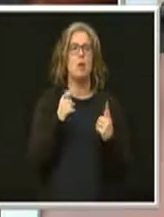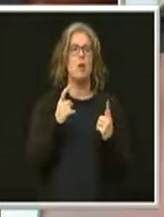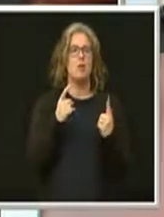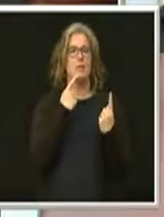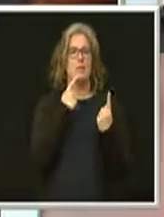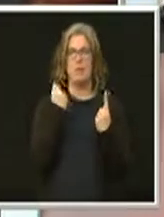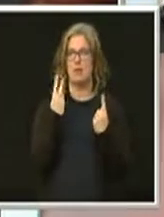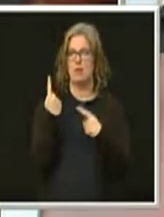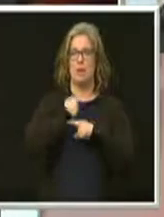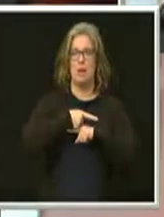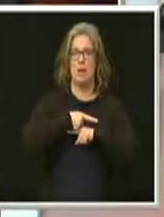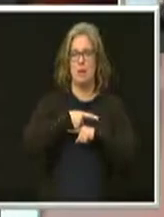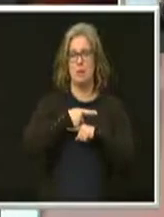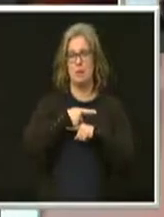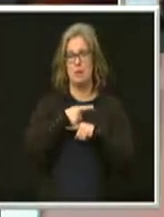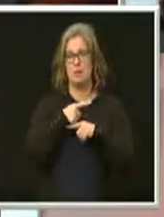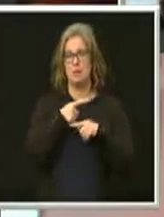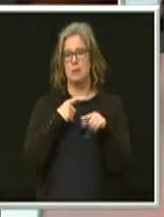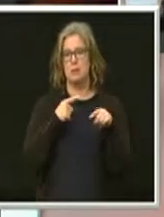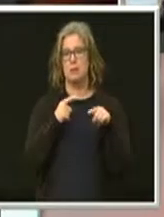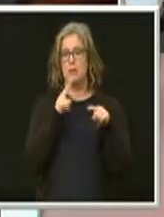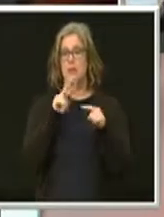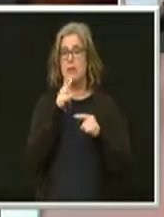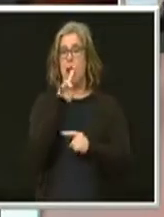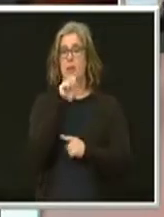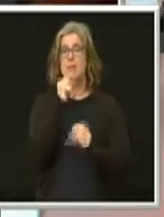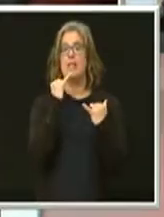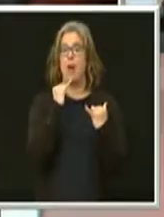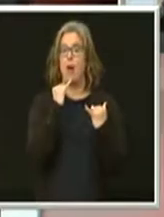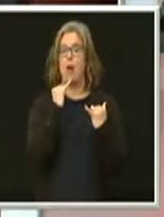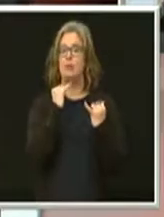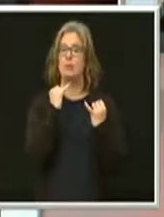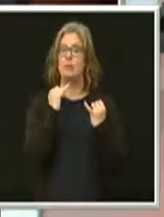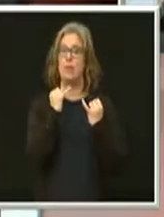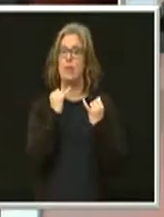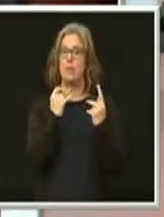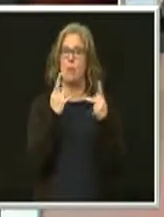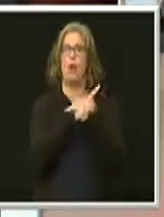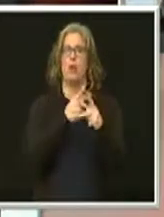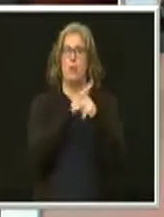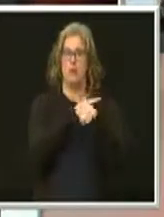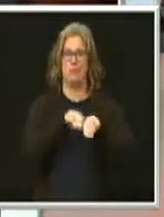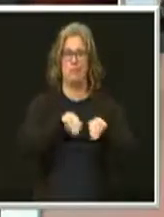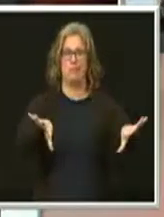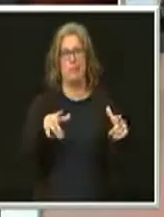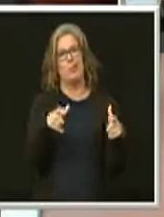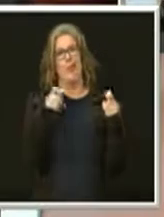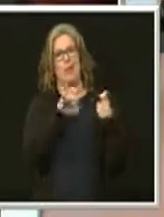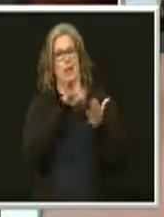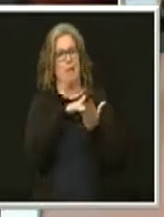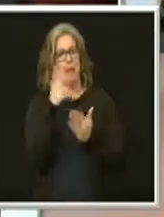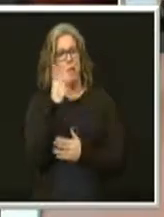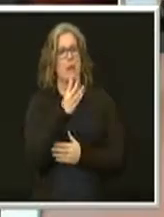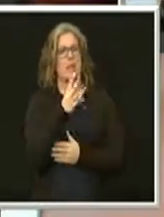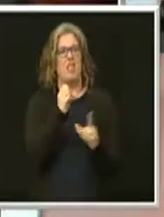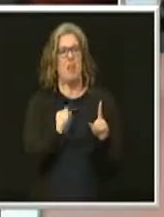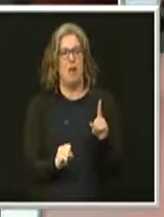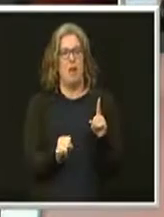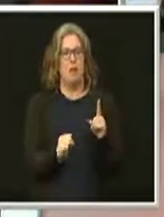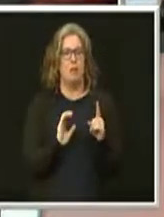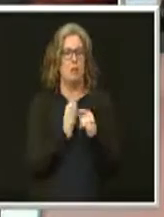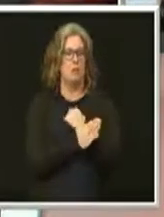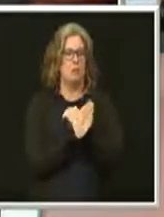said the past couple of days, this virus now is multiplying much more rapidly in the Midwest and the southern parts of